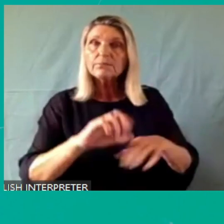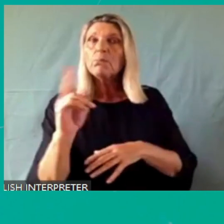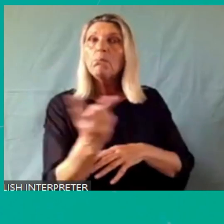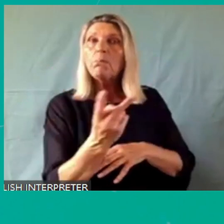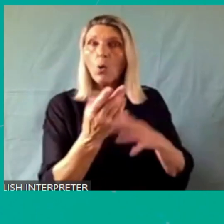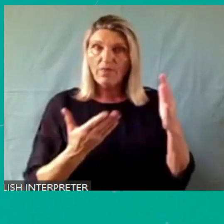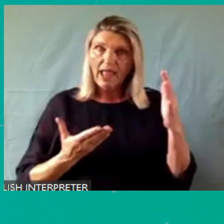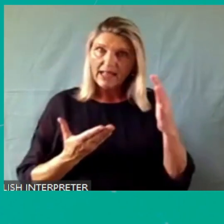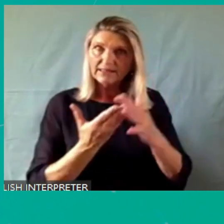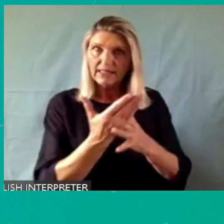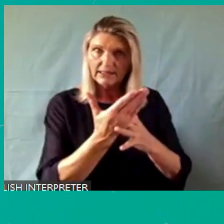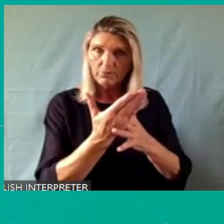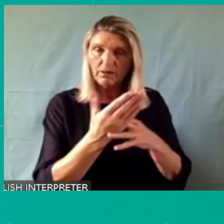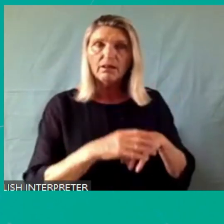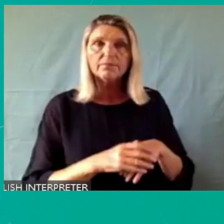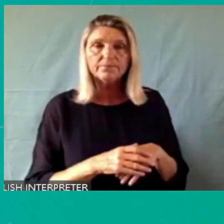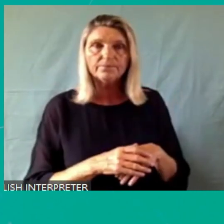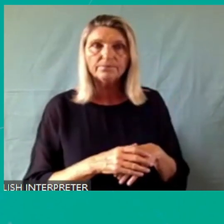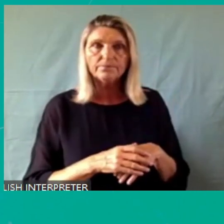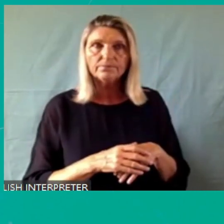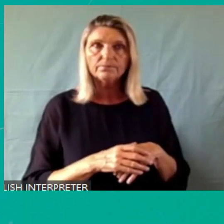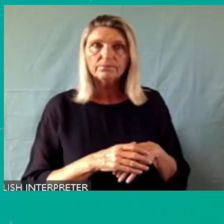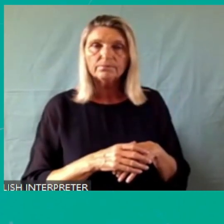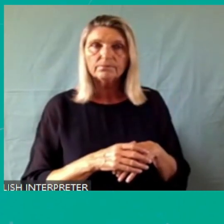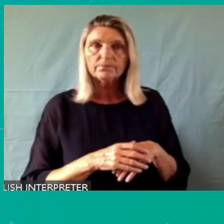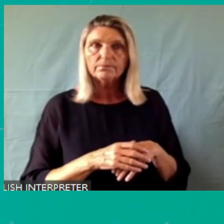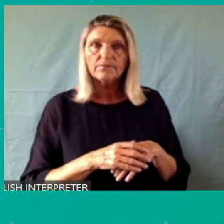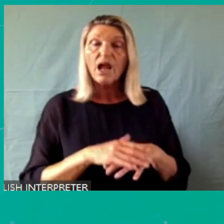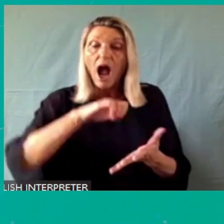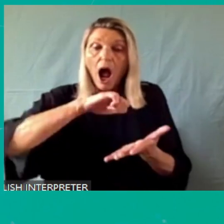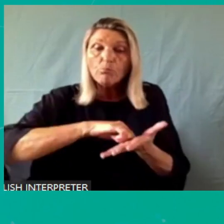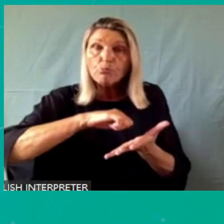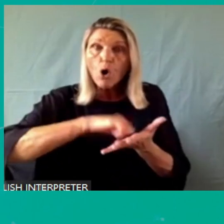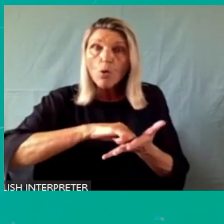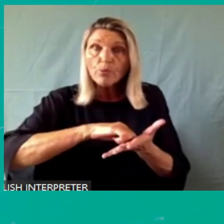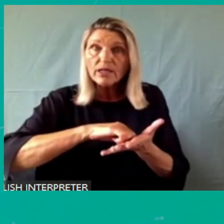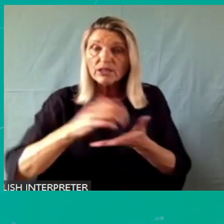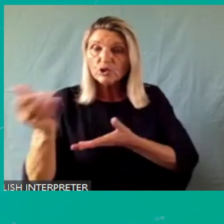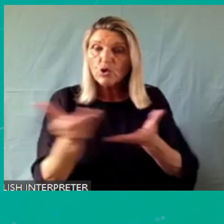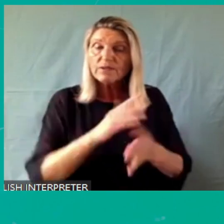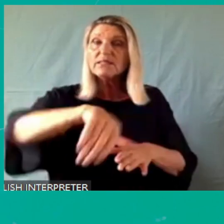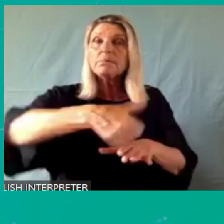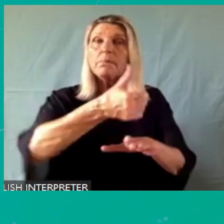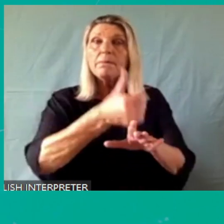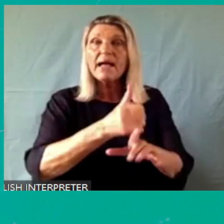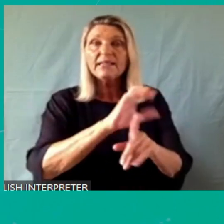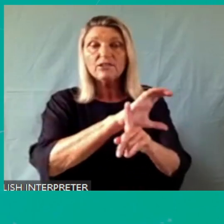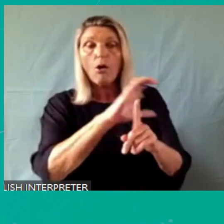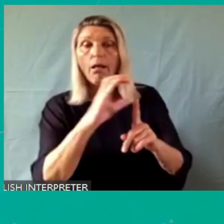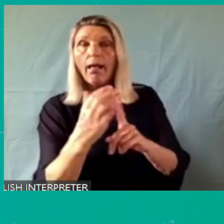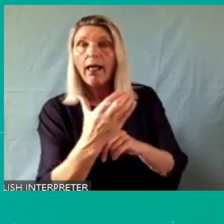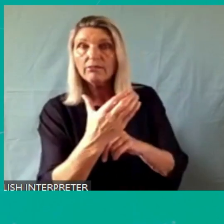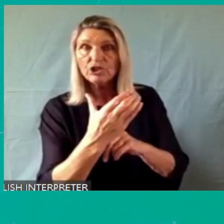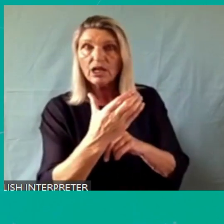We must build appropriate culturally based services, folk services, to meet the needs of to keep children